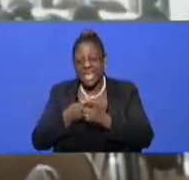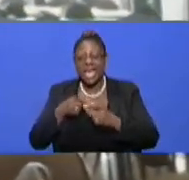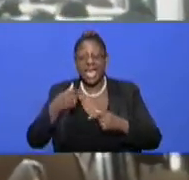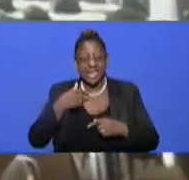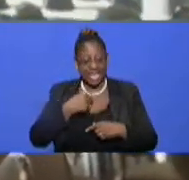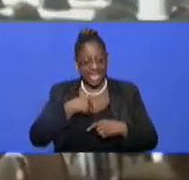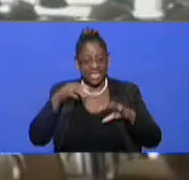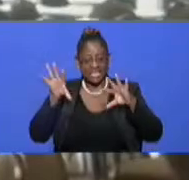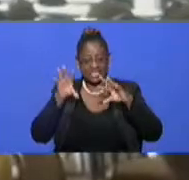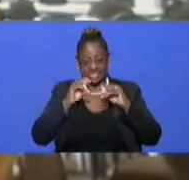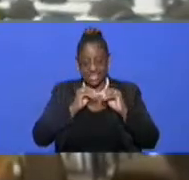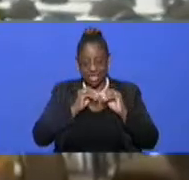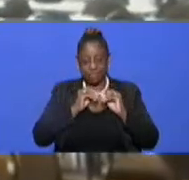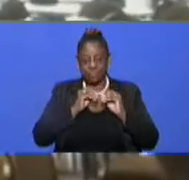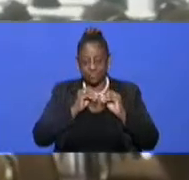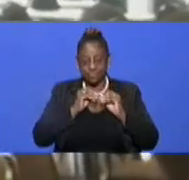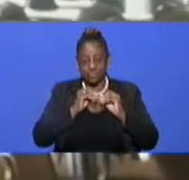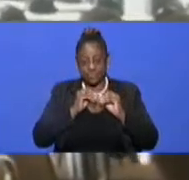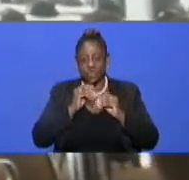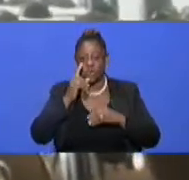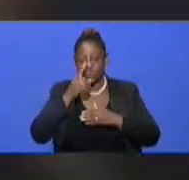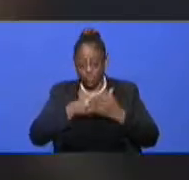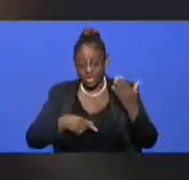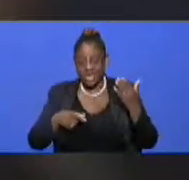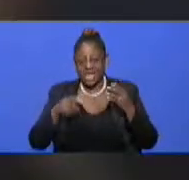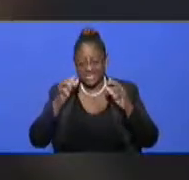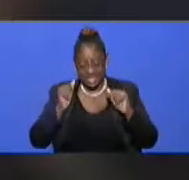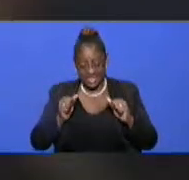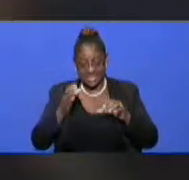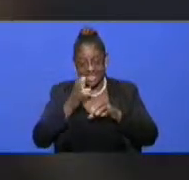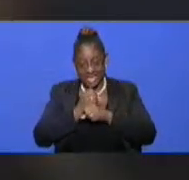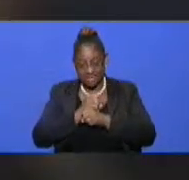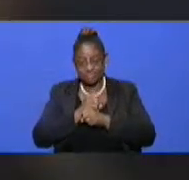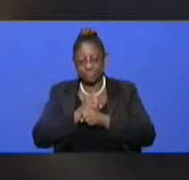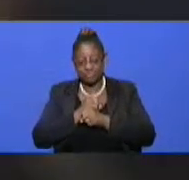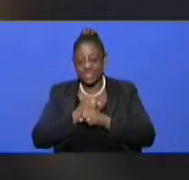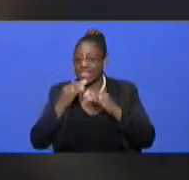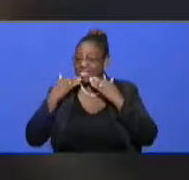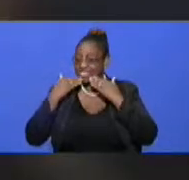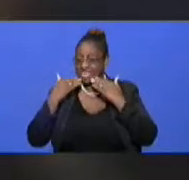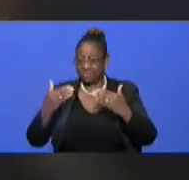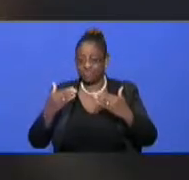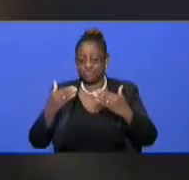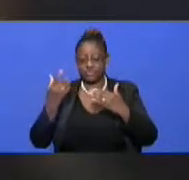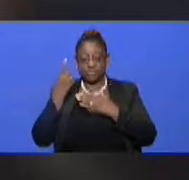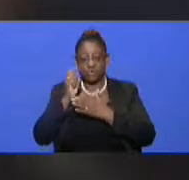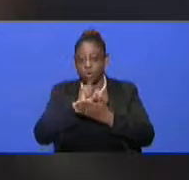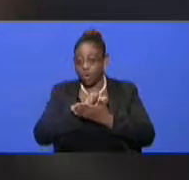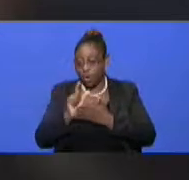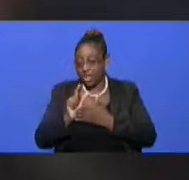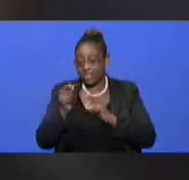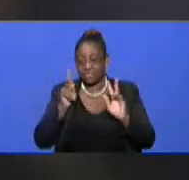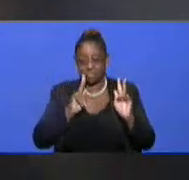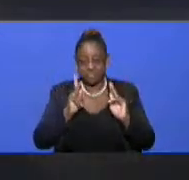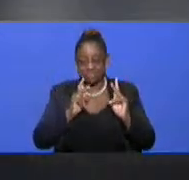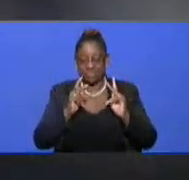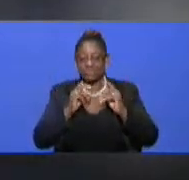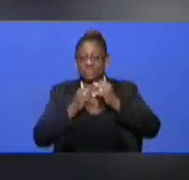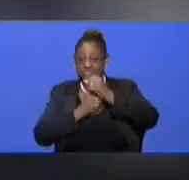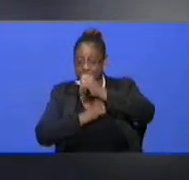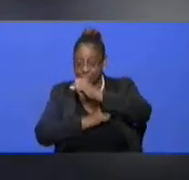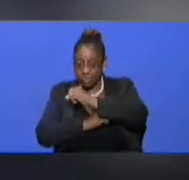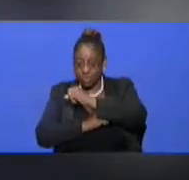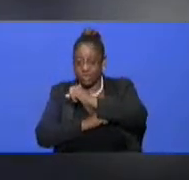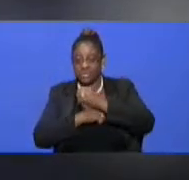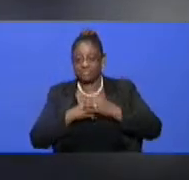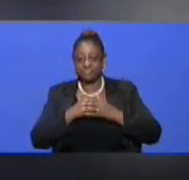whatever deal and I am dealt. You know, I'm thankful for all the clients what I had through